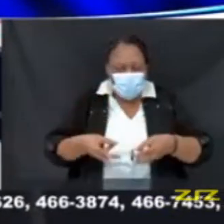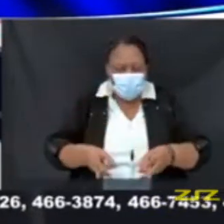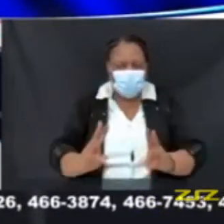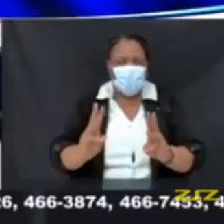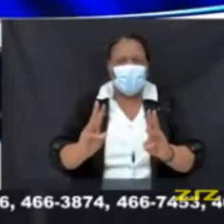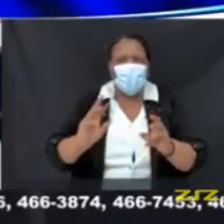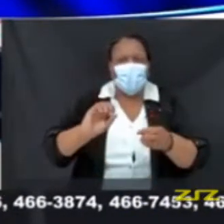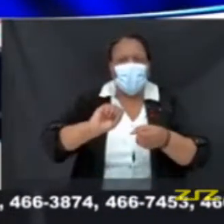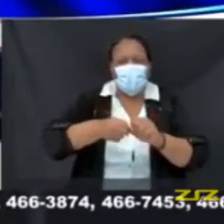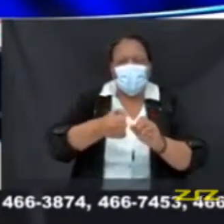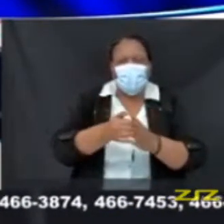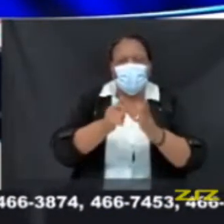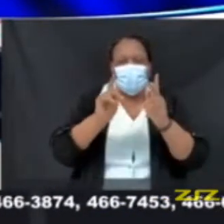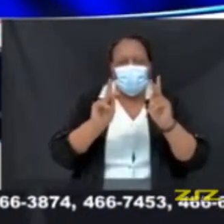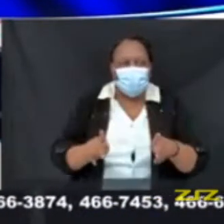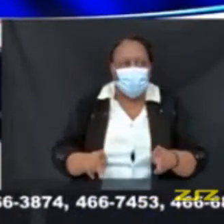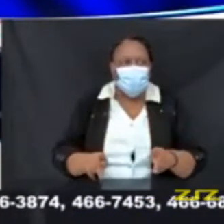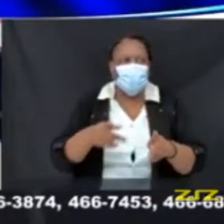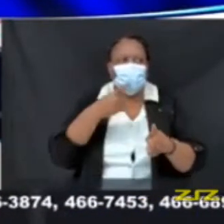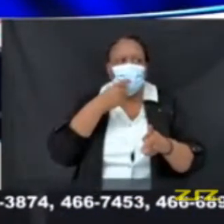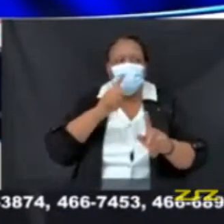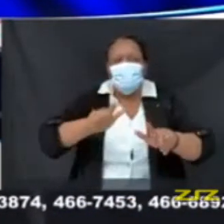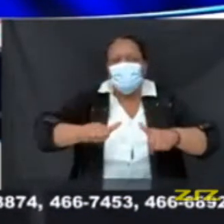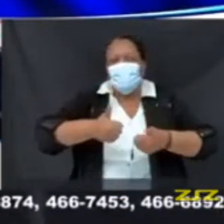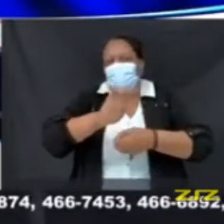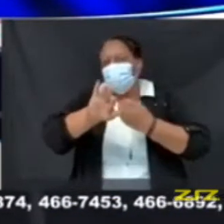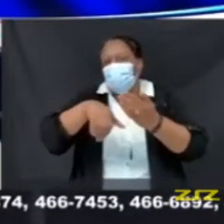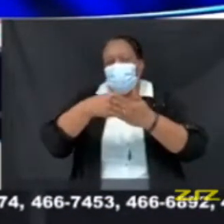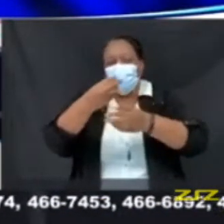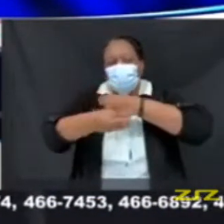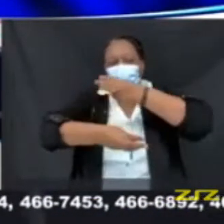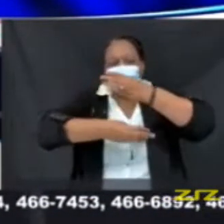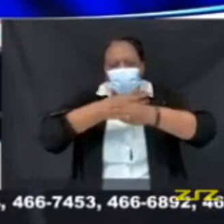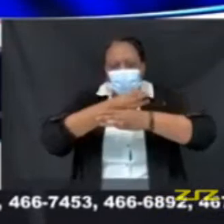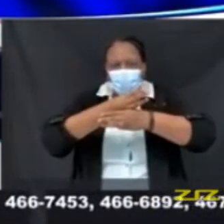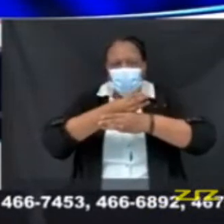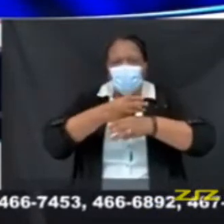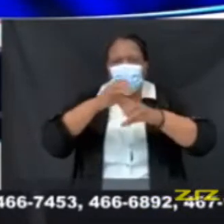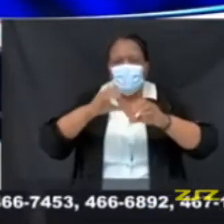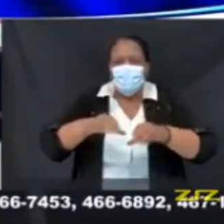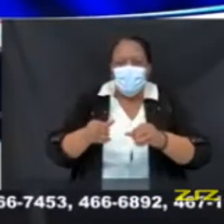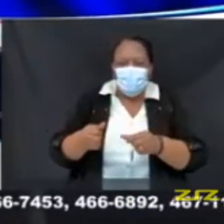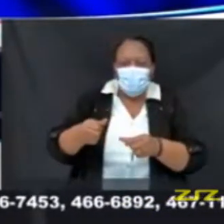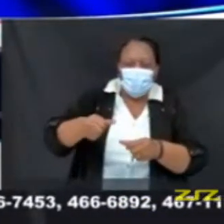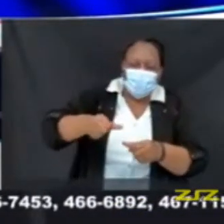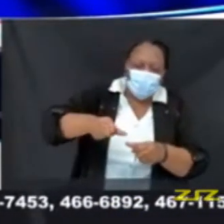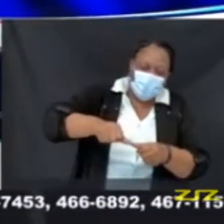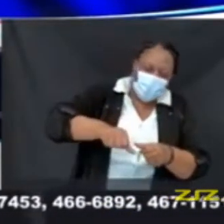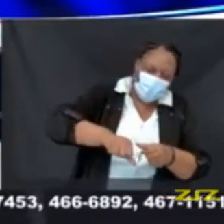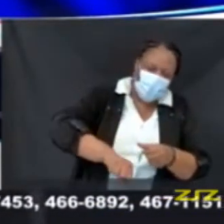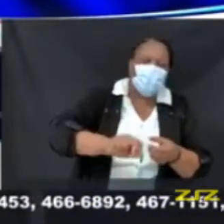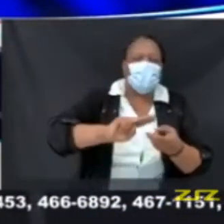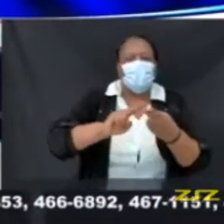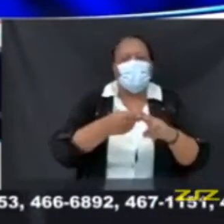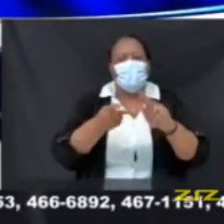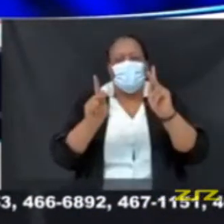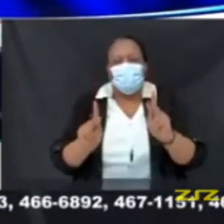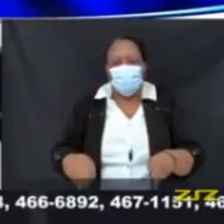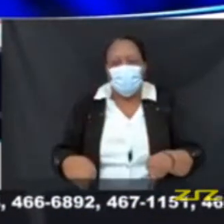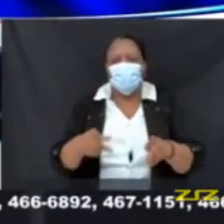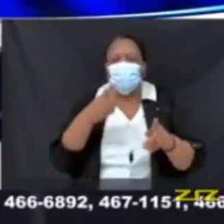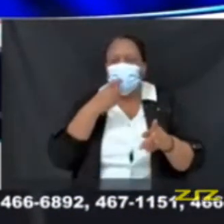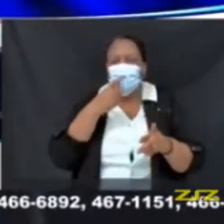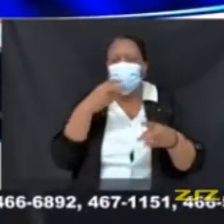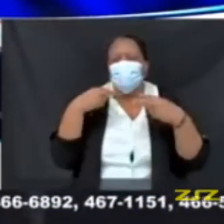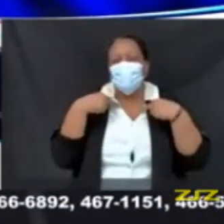of persons living in disaster-prone areas of the world by A, reducing the number of such persons who are affected by